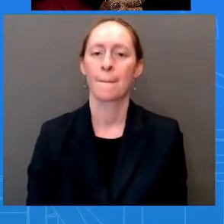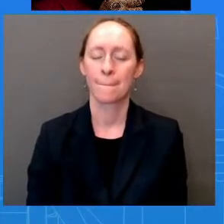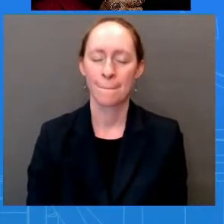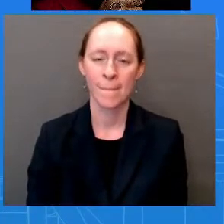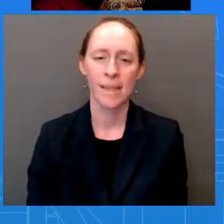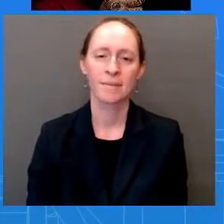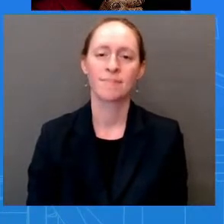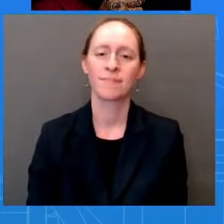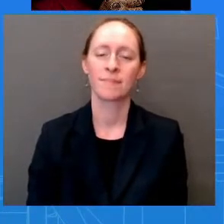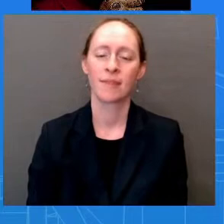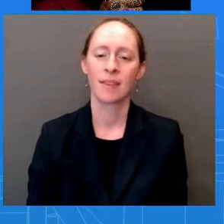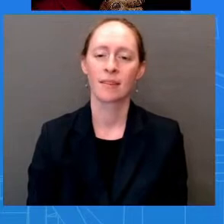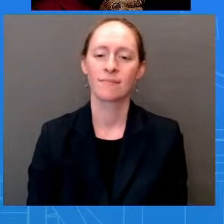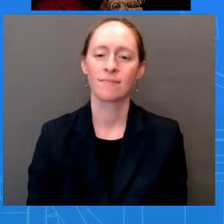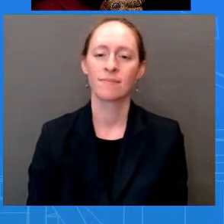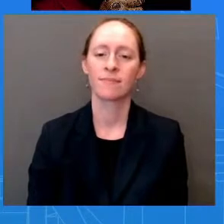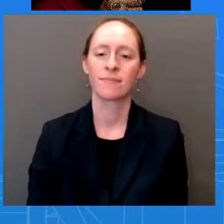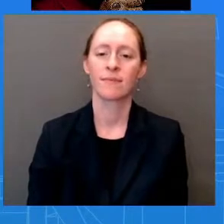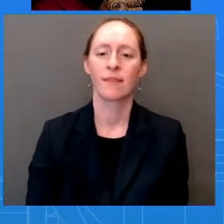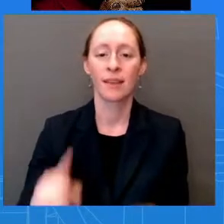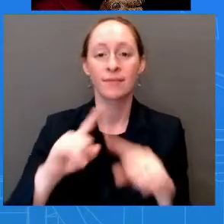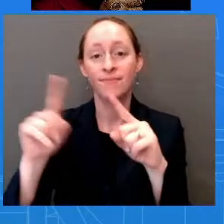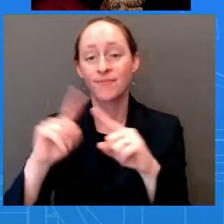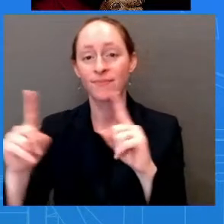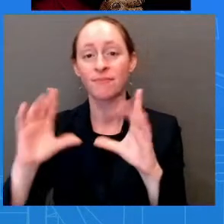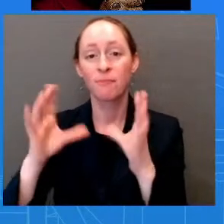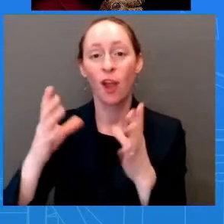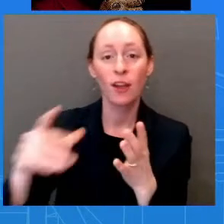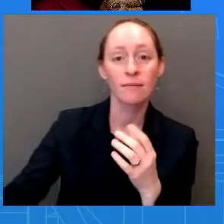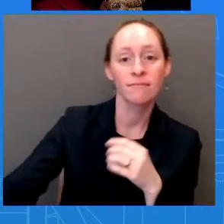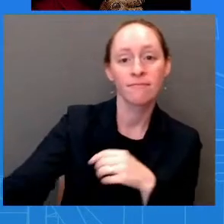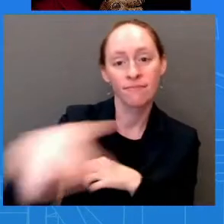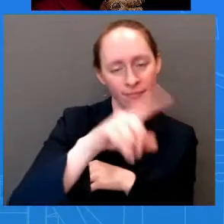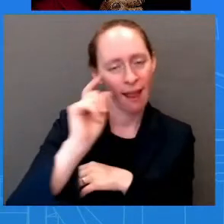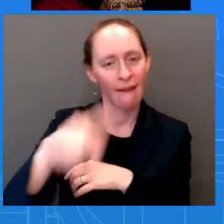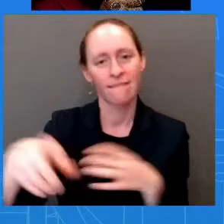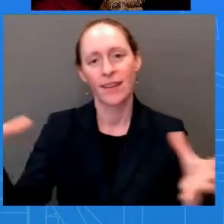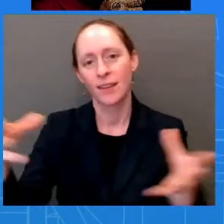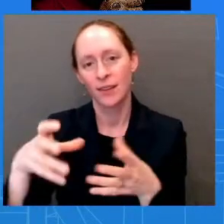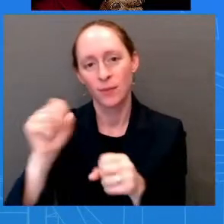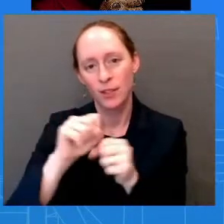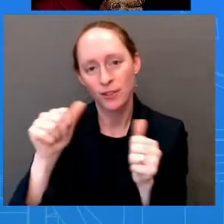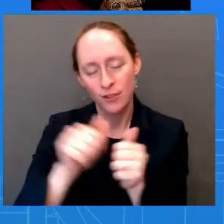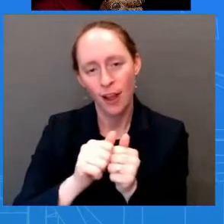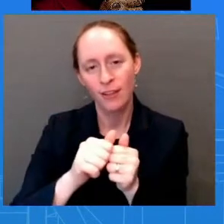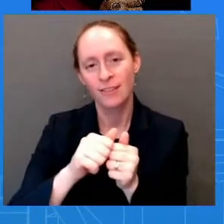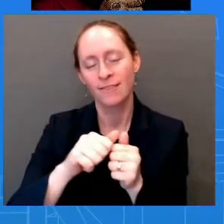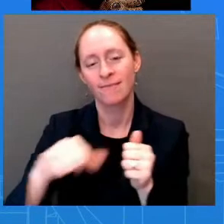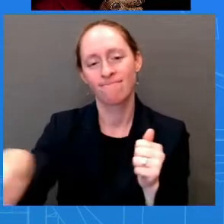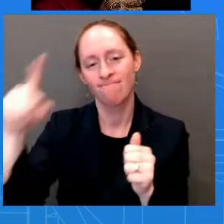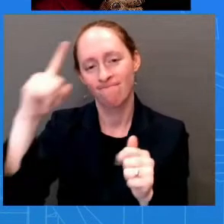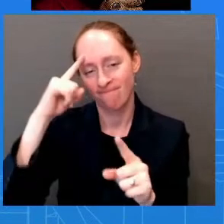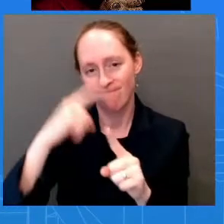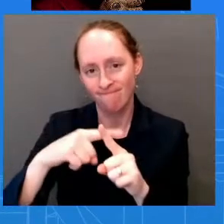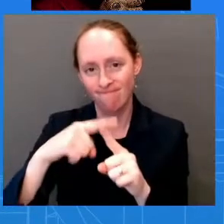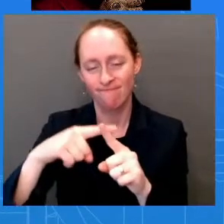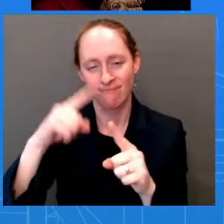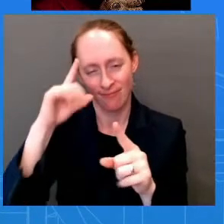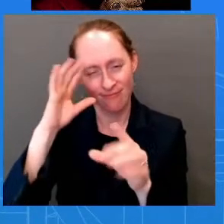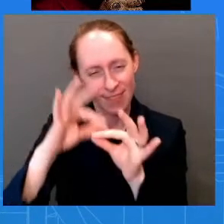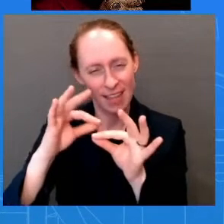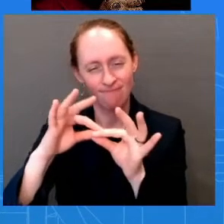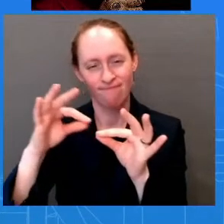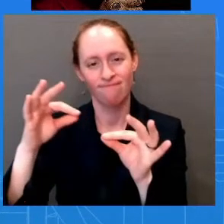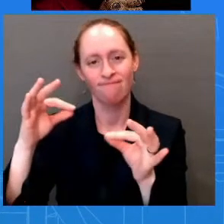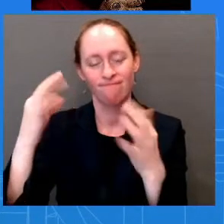together. They need to come together in a good faith, and we have to prevent a rail shutdown. And then two other questions if we can. Yesterday, the president said that he